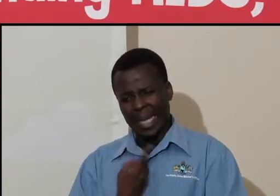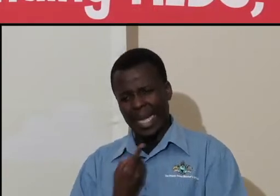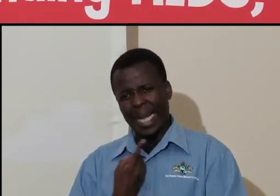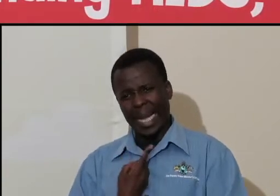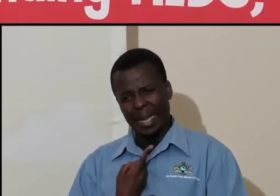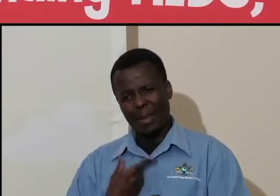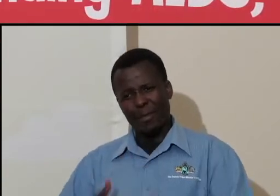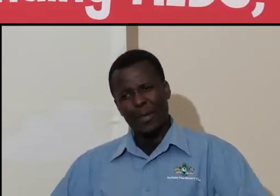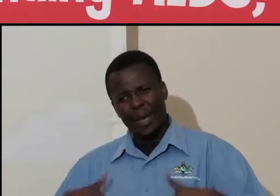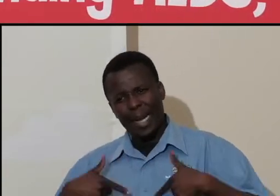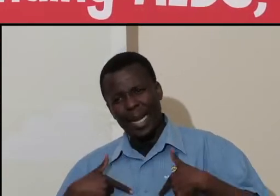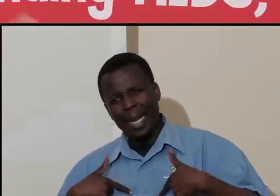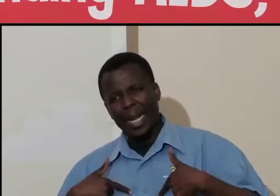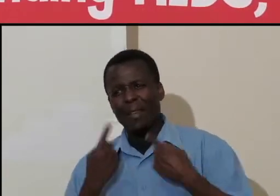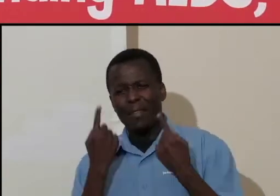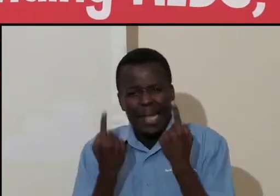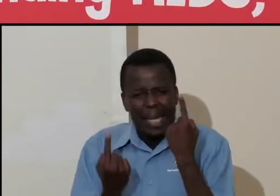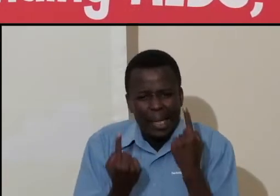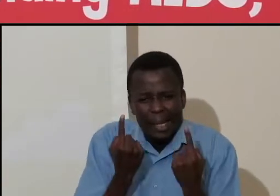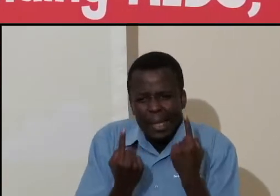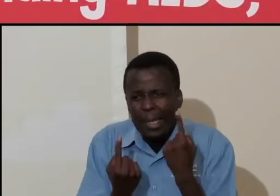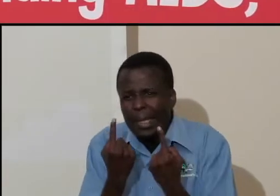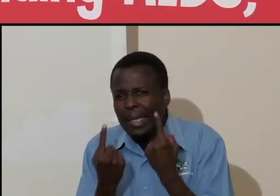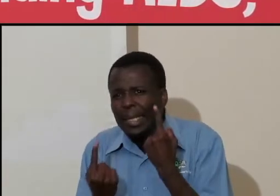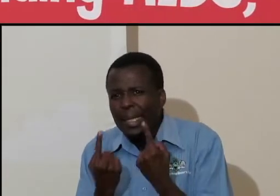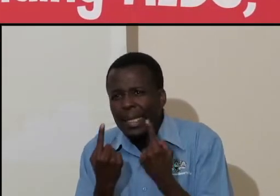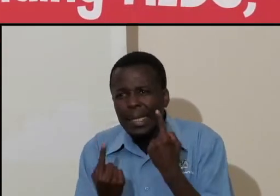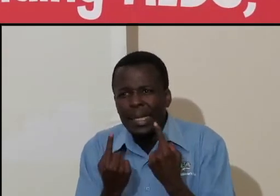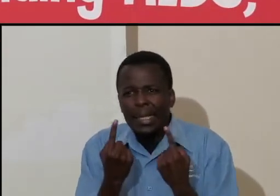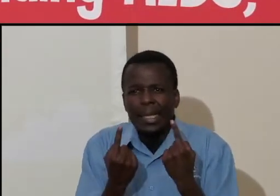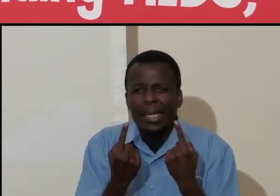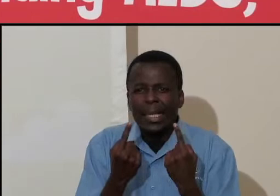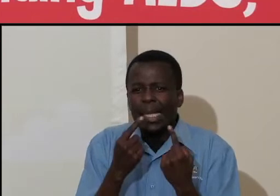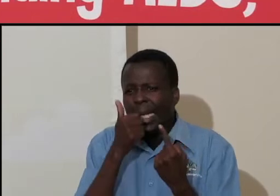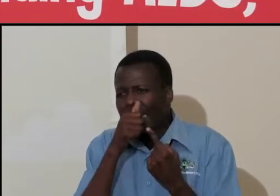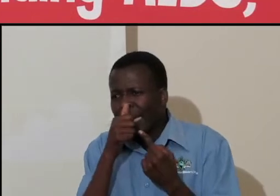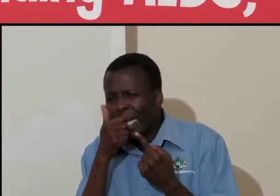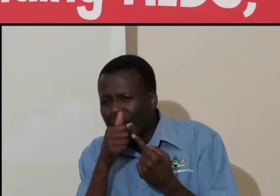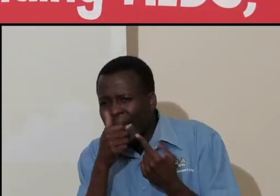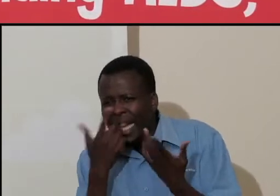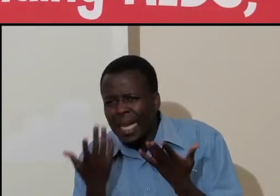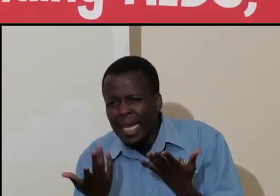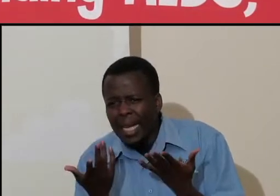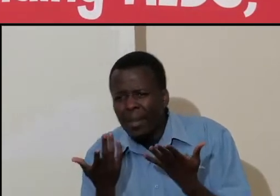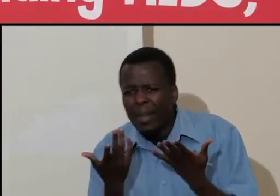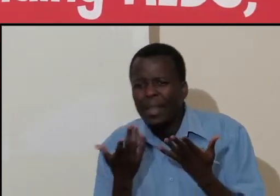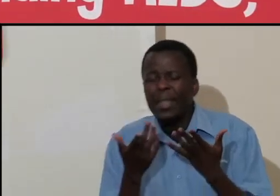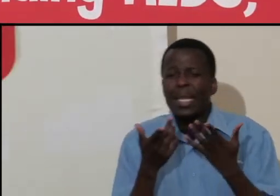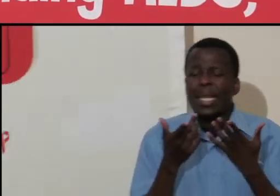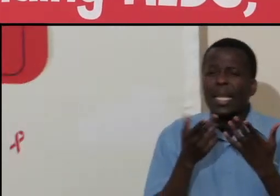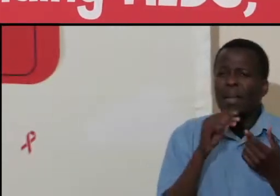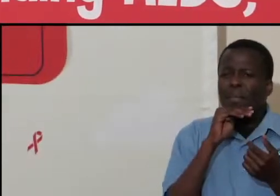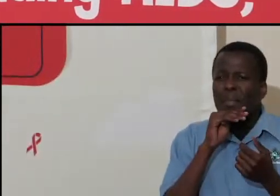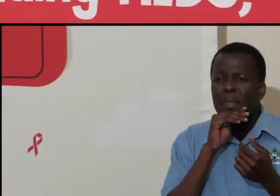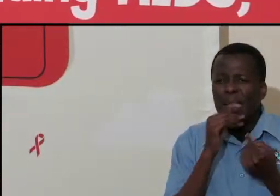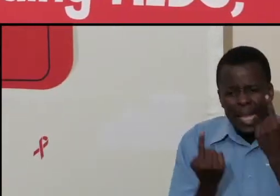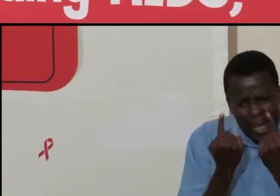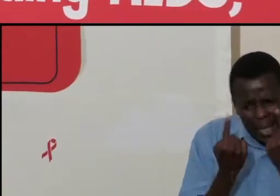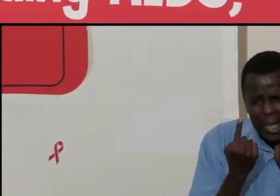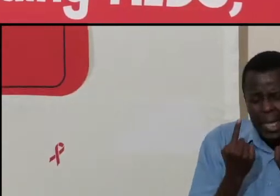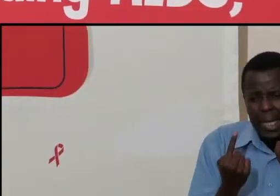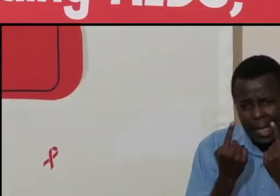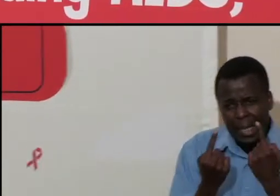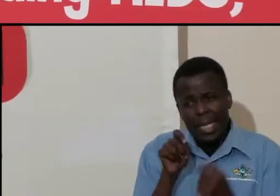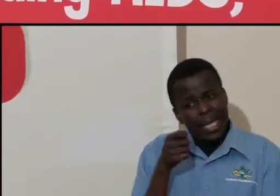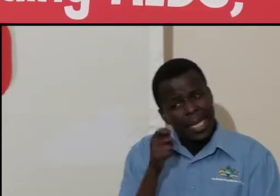your decisions, your sexual and reproductive health issues, because that's where the key is.